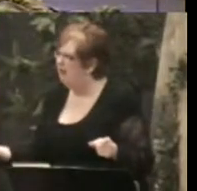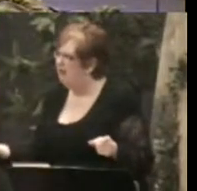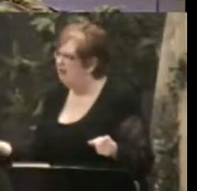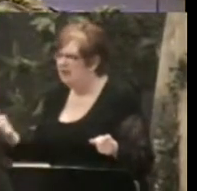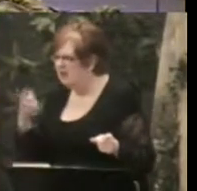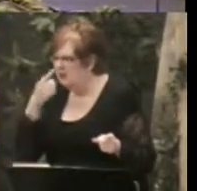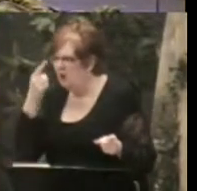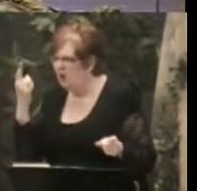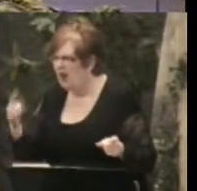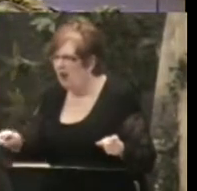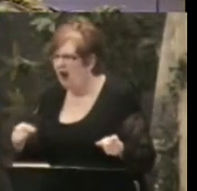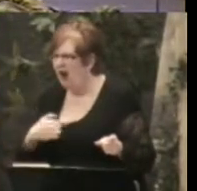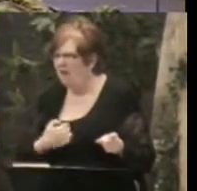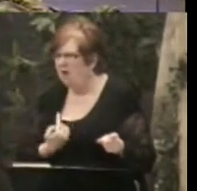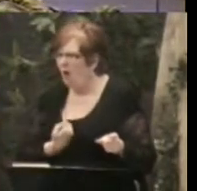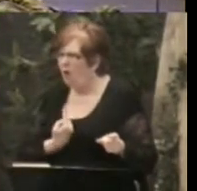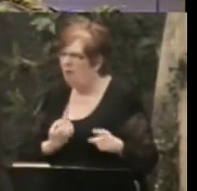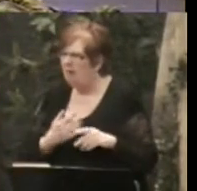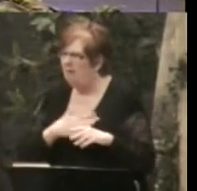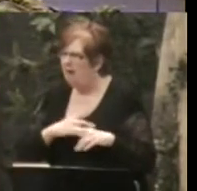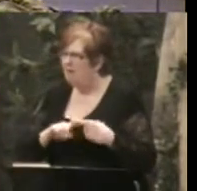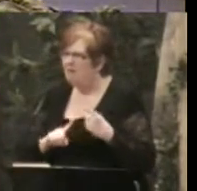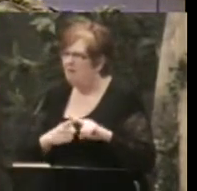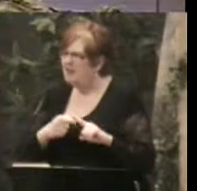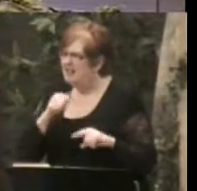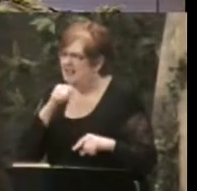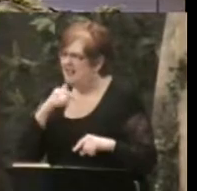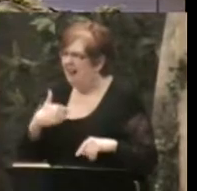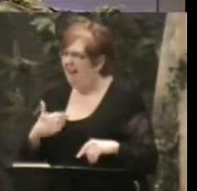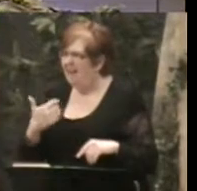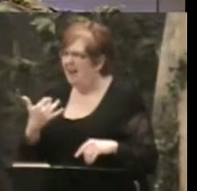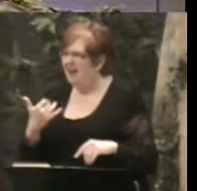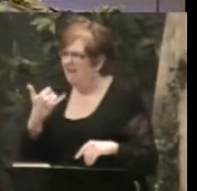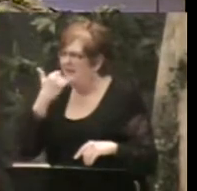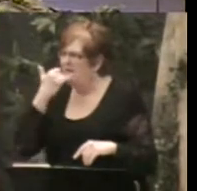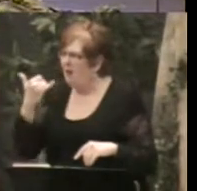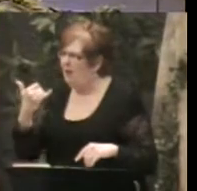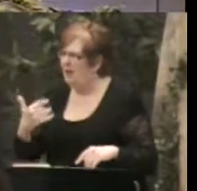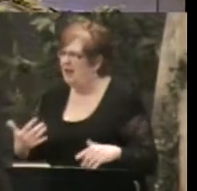care that I'm the only one of my friends that doesn't have a cell phone?